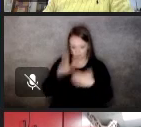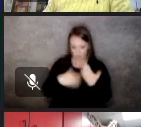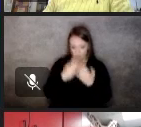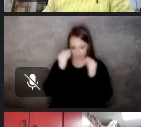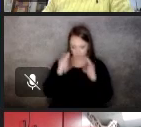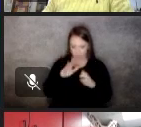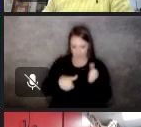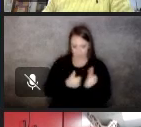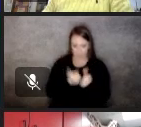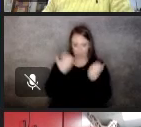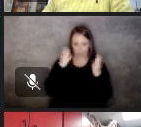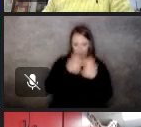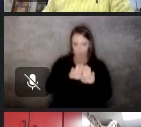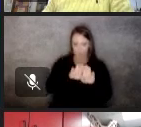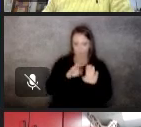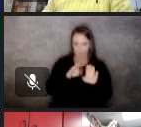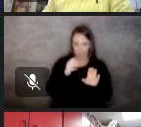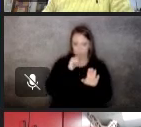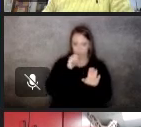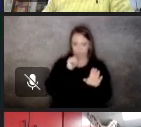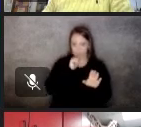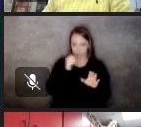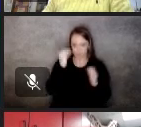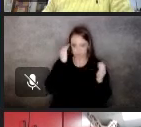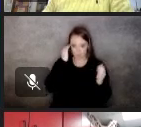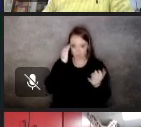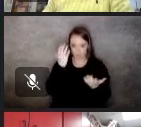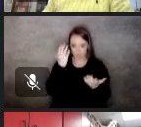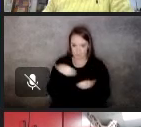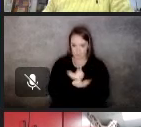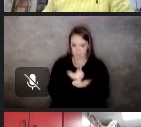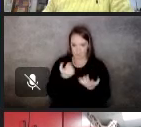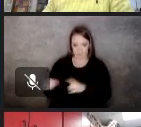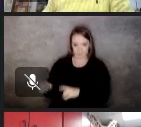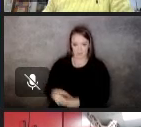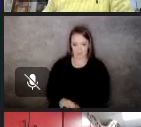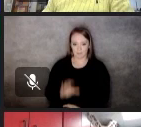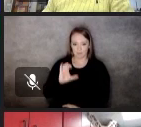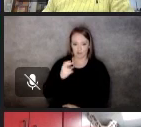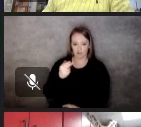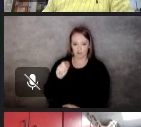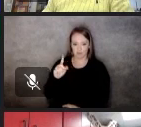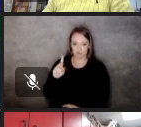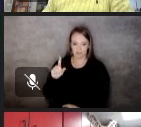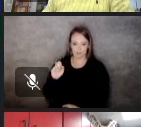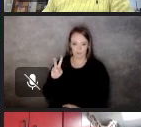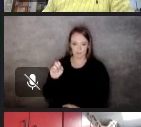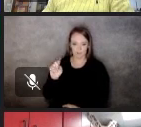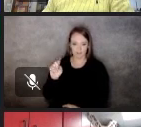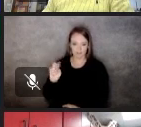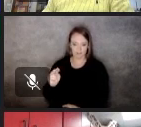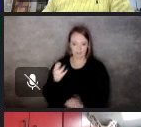right. I think of Chad Davidson, a mentoring program for young,